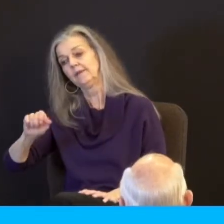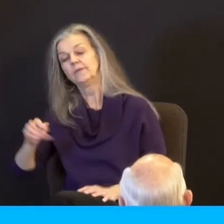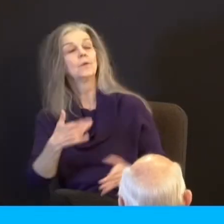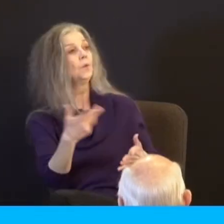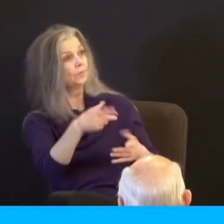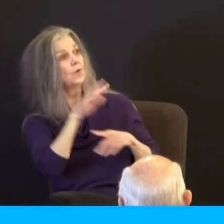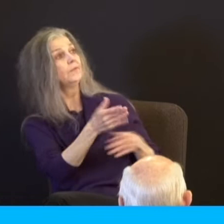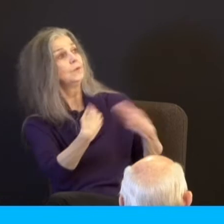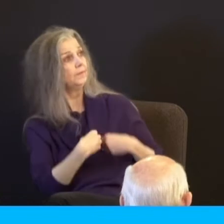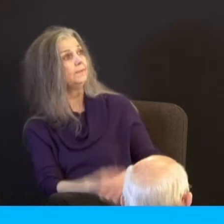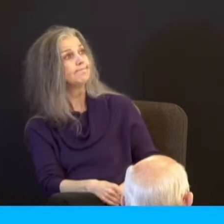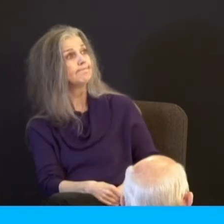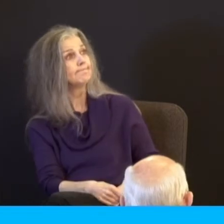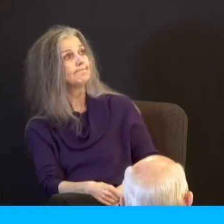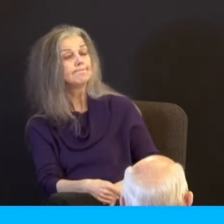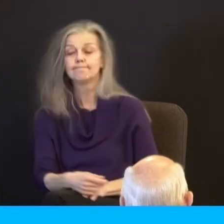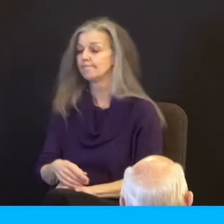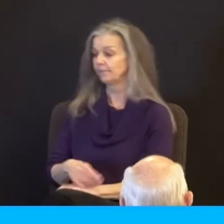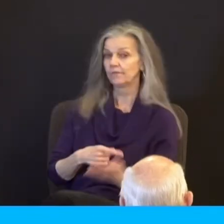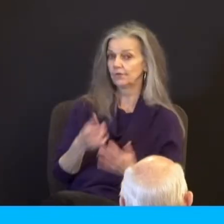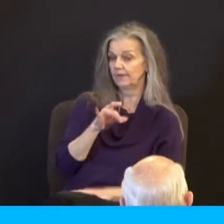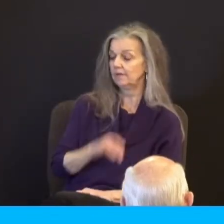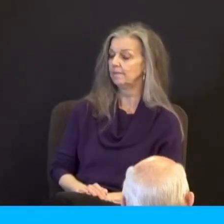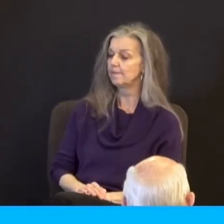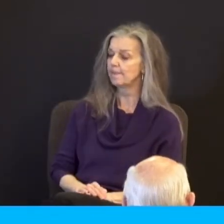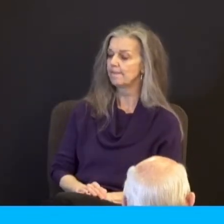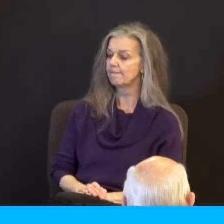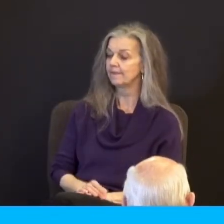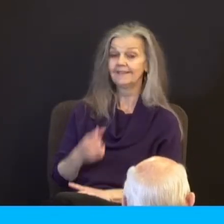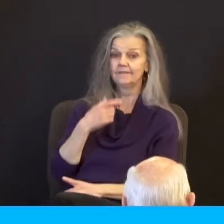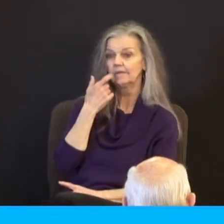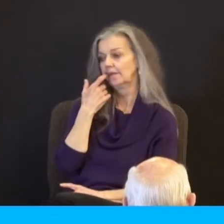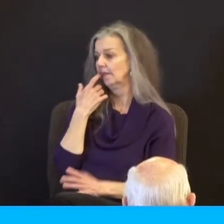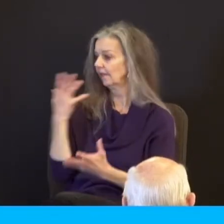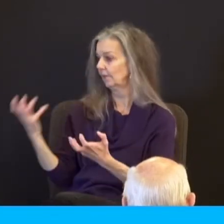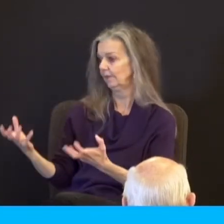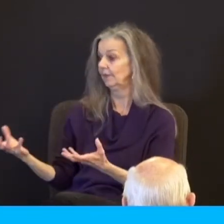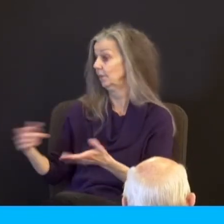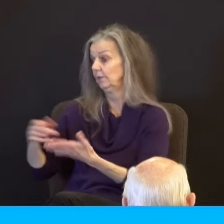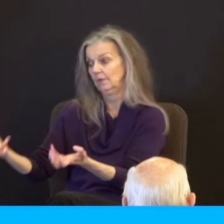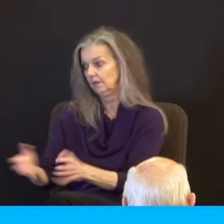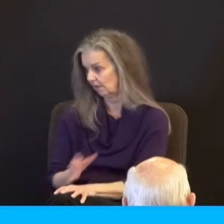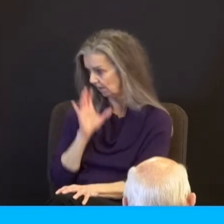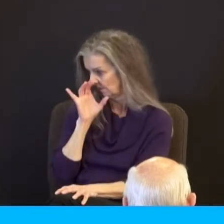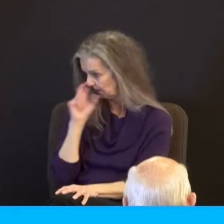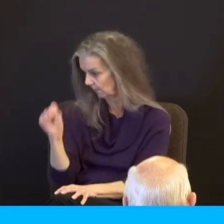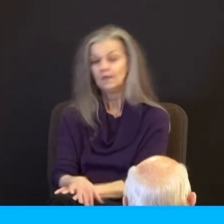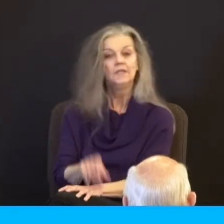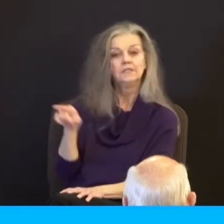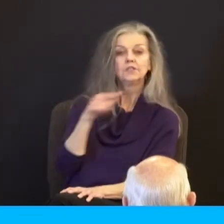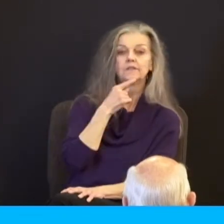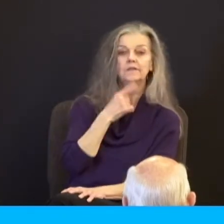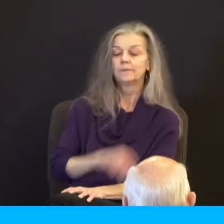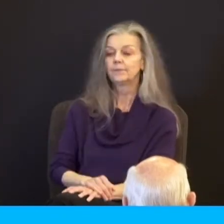will you give me? And he said, verse 18, because he's hooked, what pledge do you want? What pledge shall I give you? And she